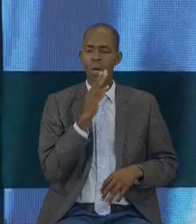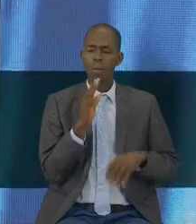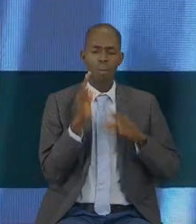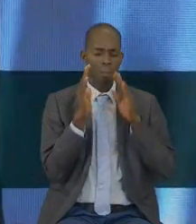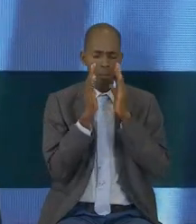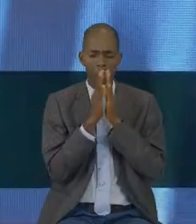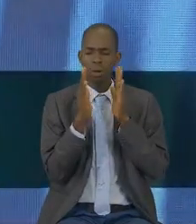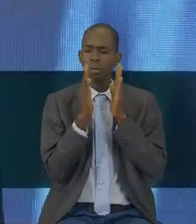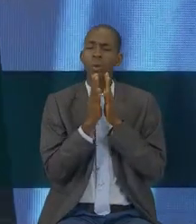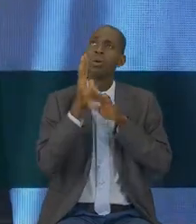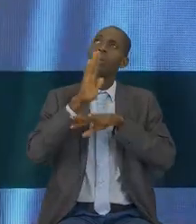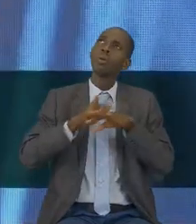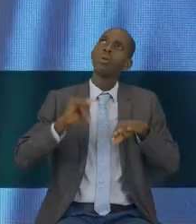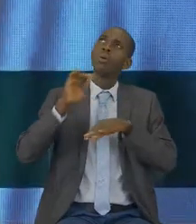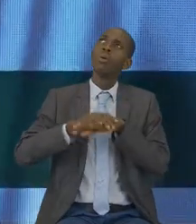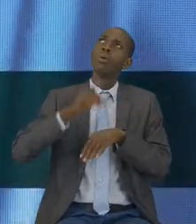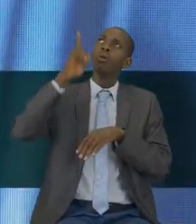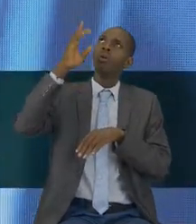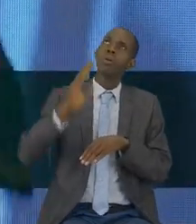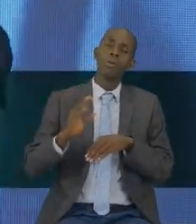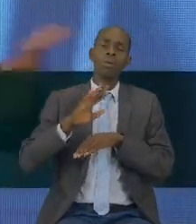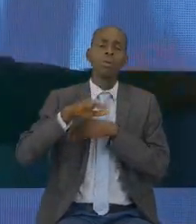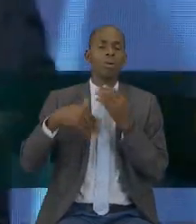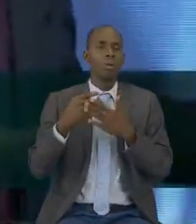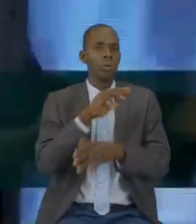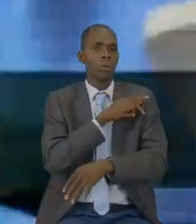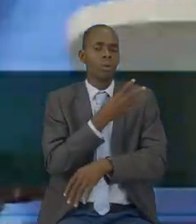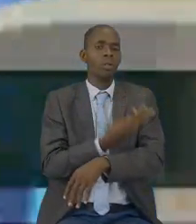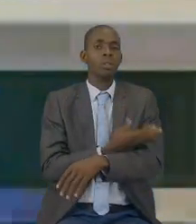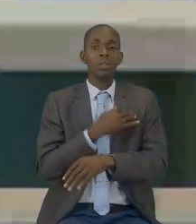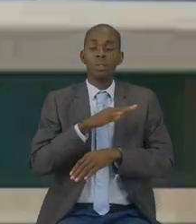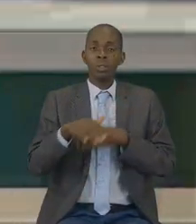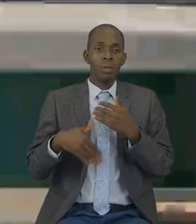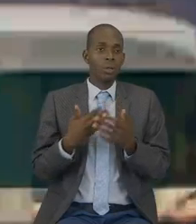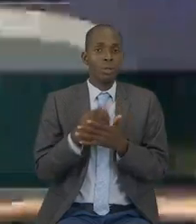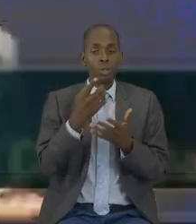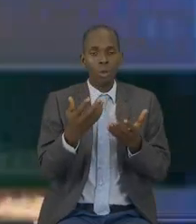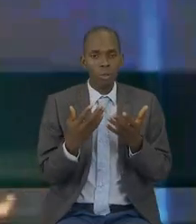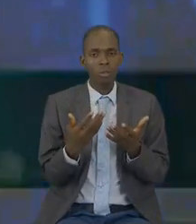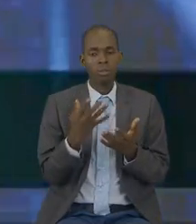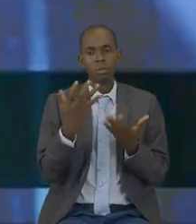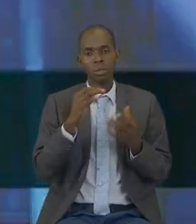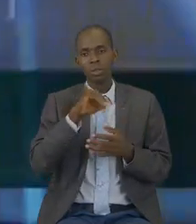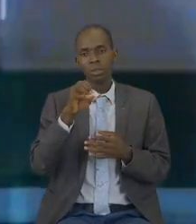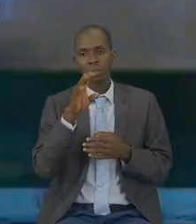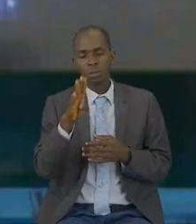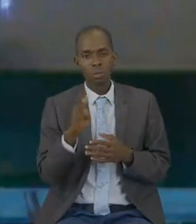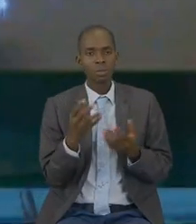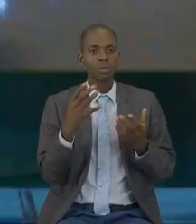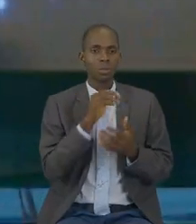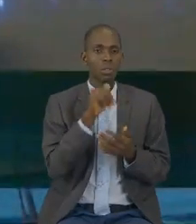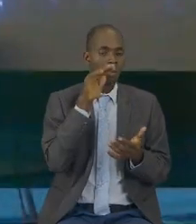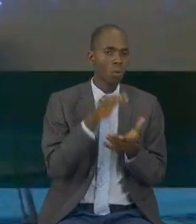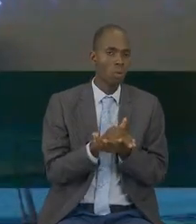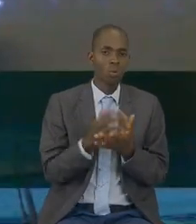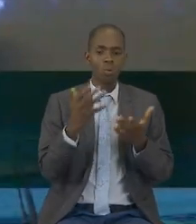calling God, God, God Almighty. And all you want a job, you want a wife, you want